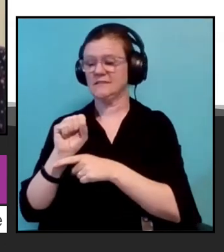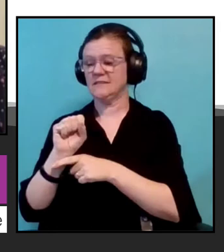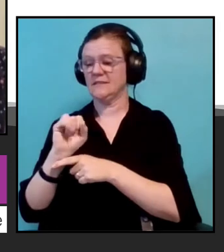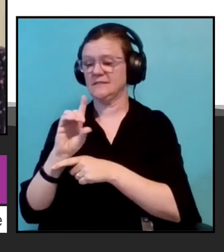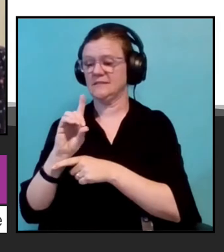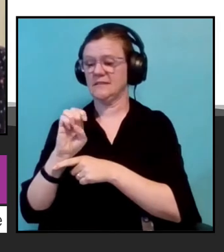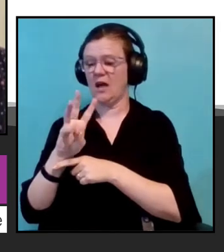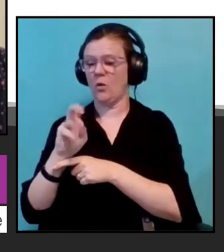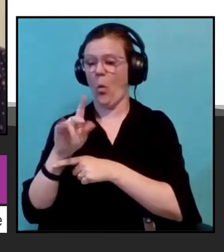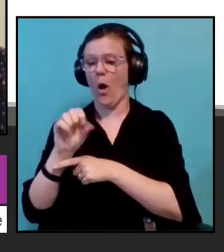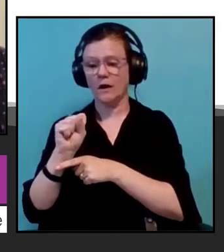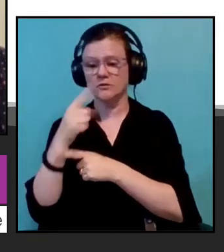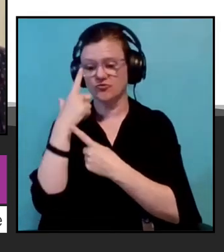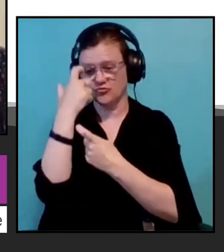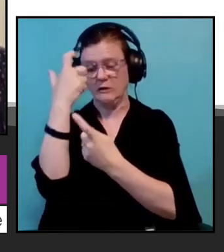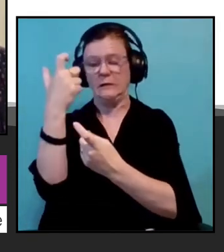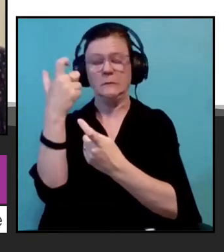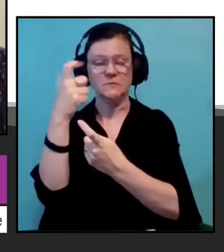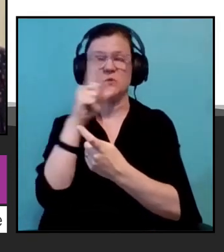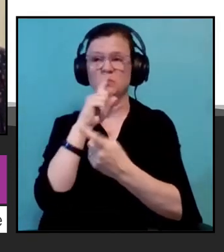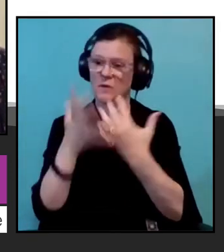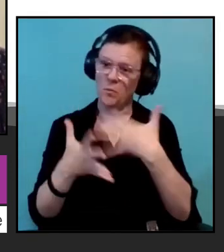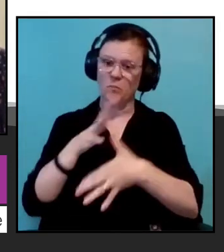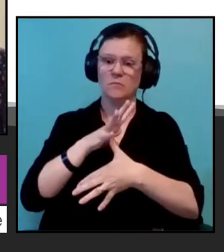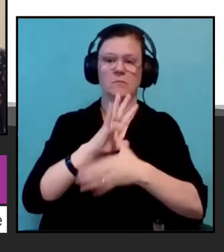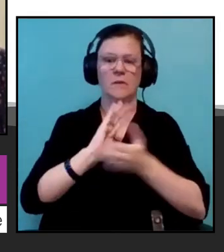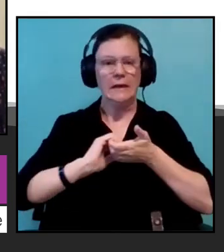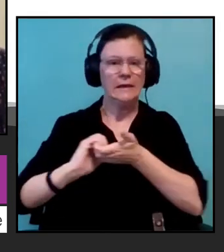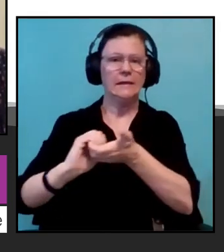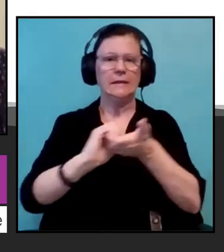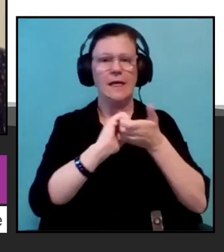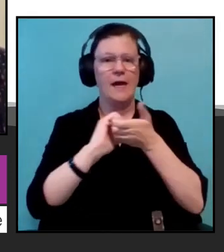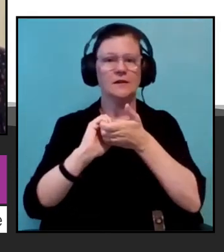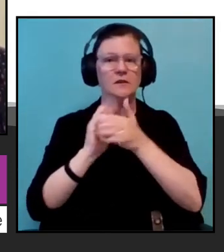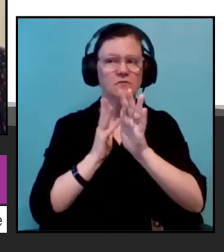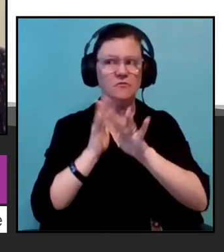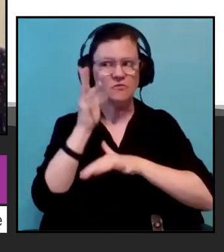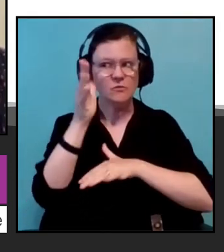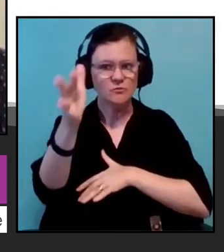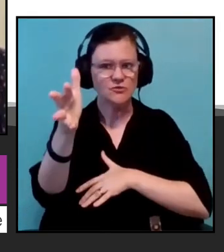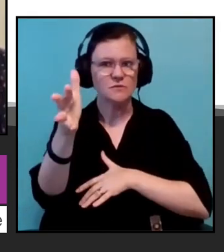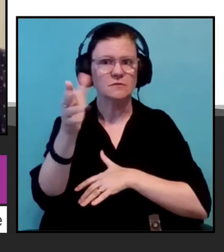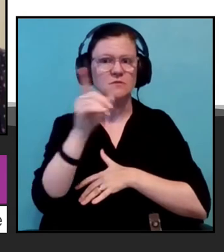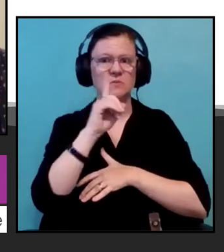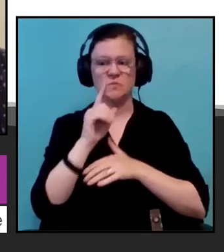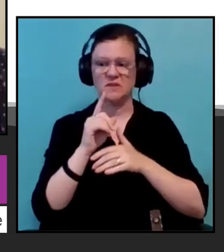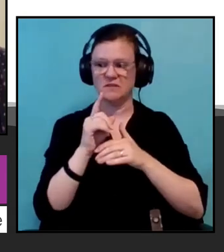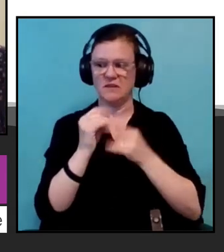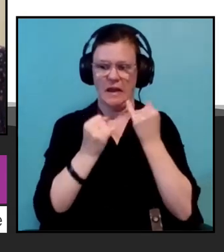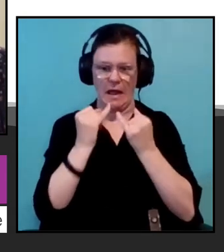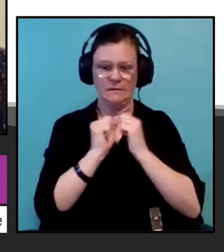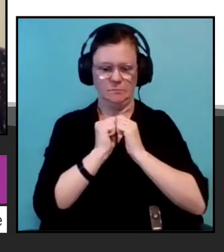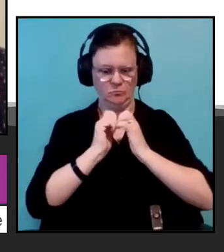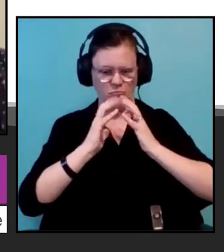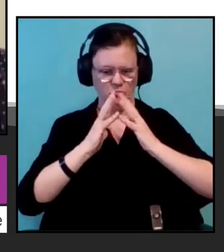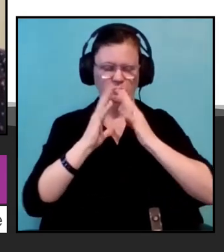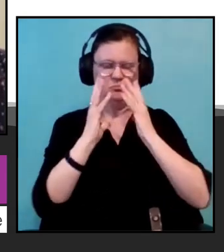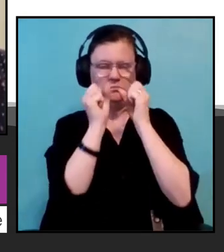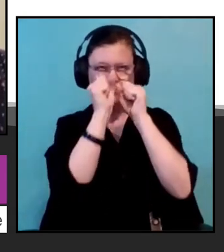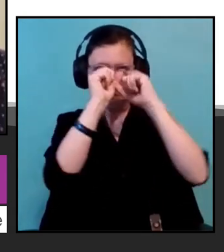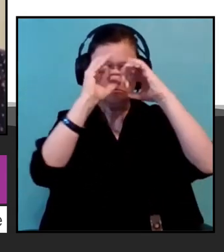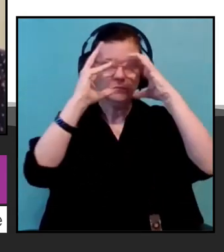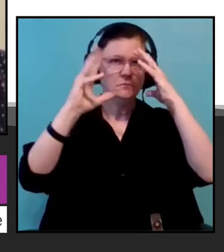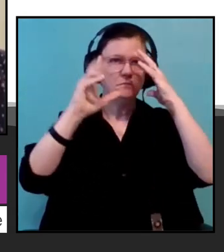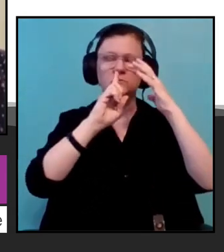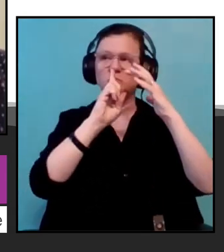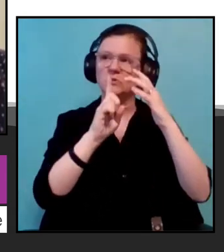of prioritize this idea of collective future building. There's this manifestation and visualization, these techniques that are